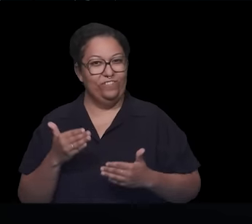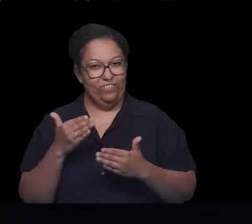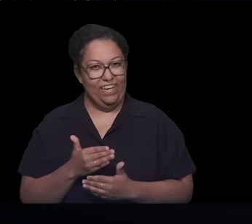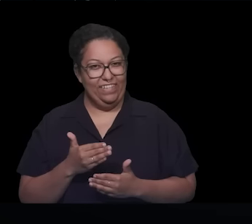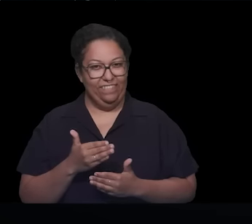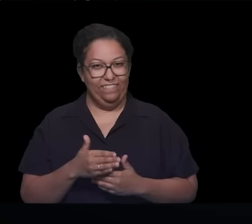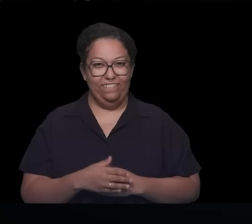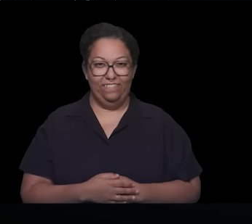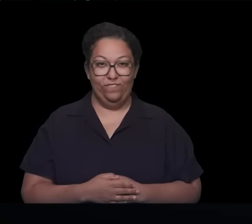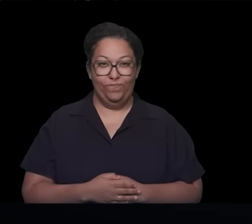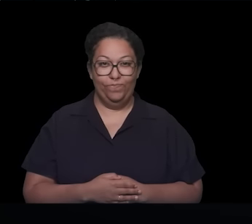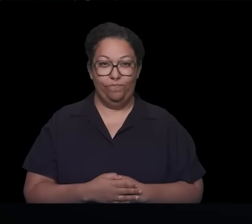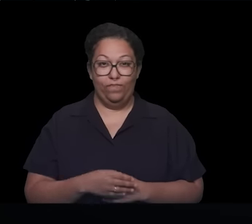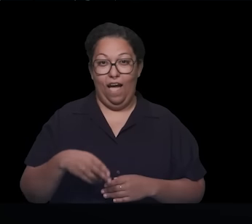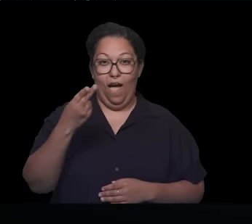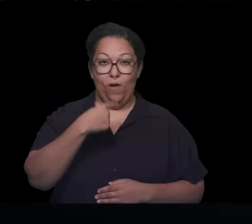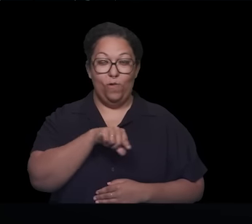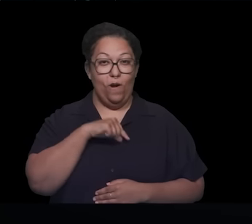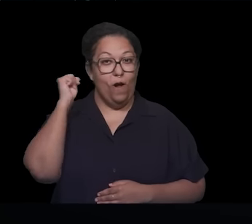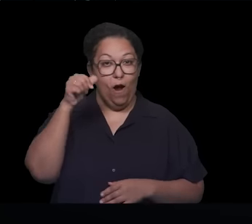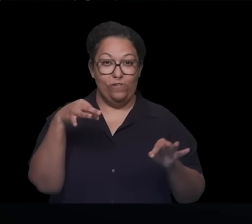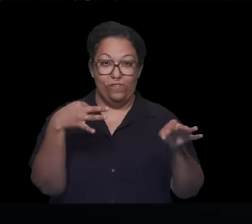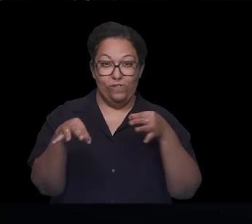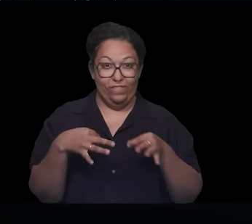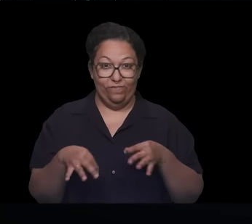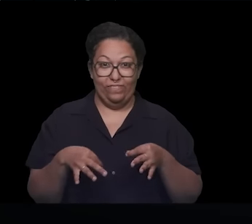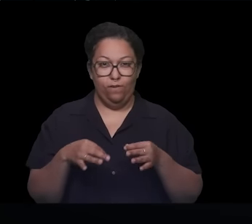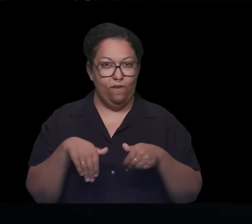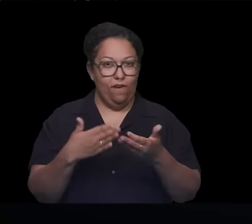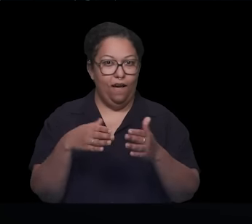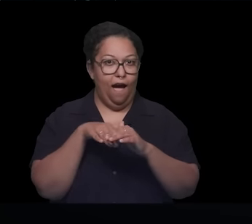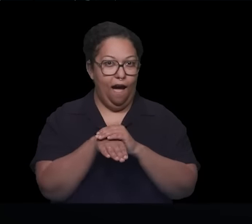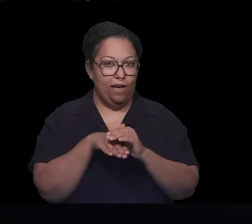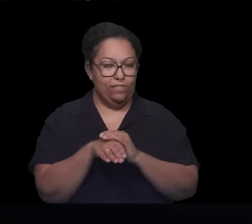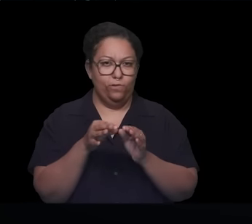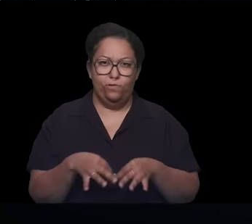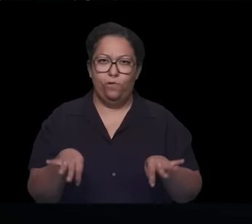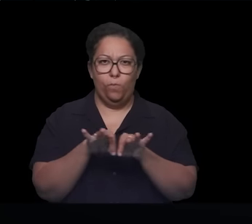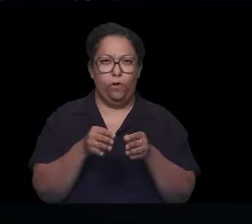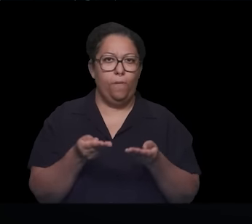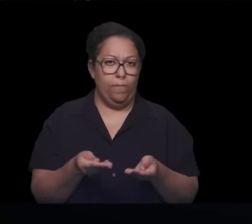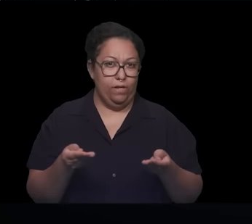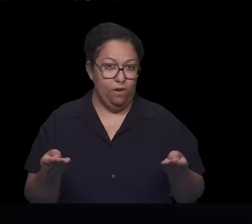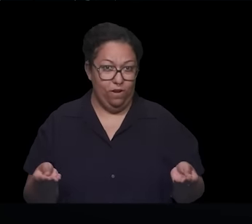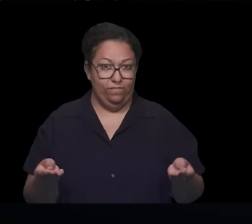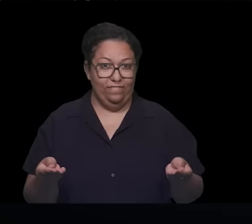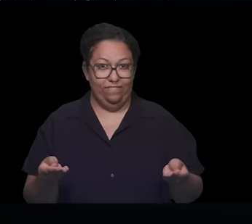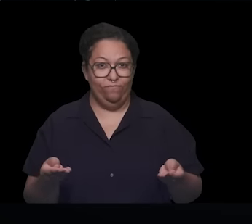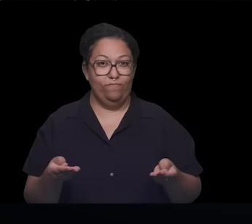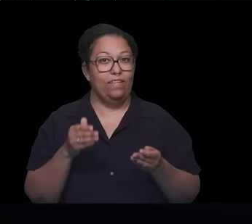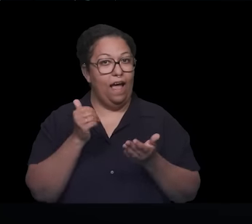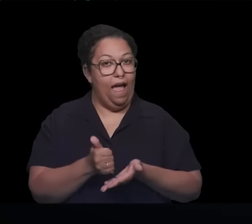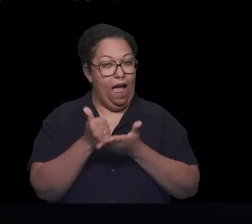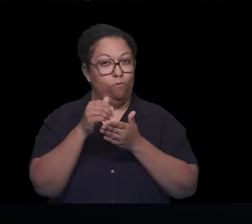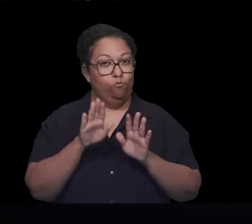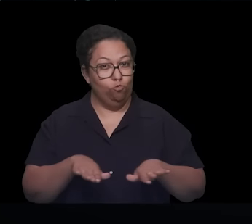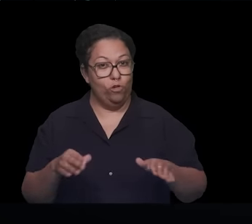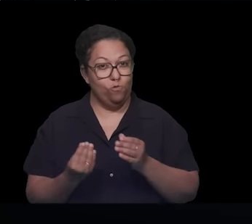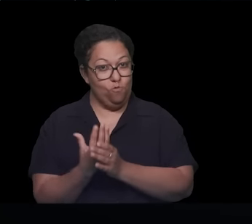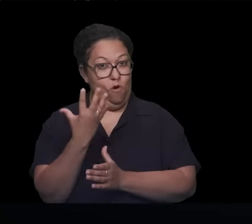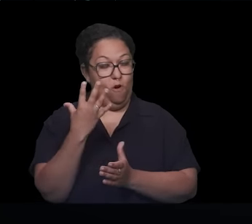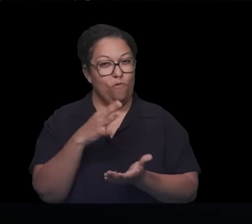instruct, and entertain. High-quality audio description provides access to important materials